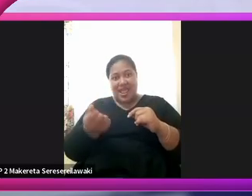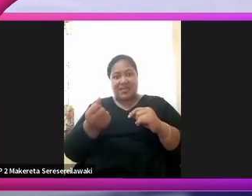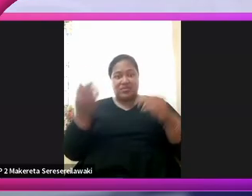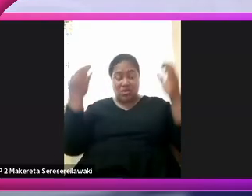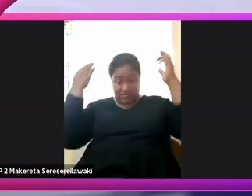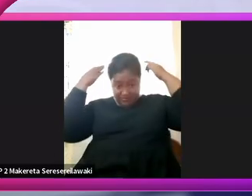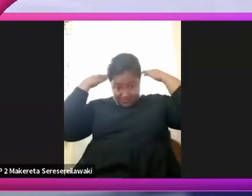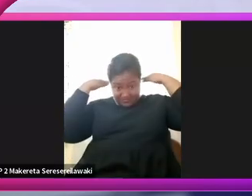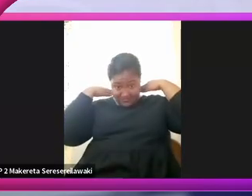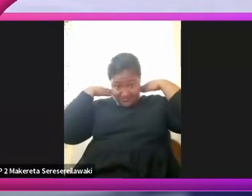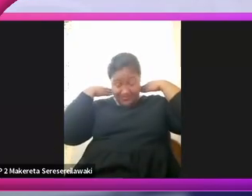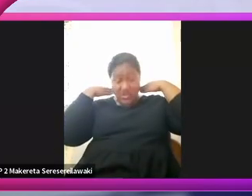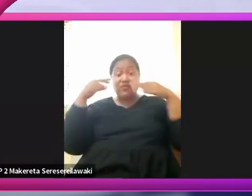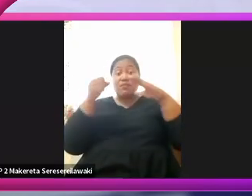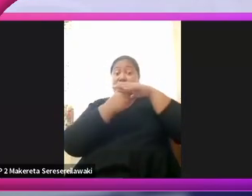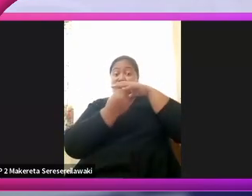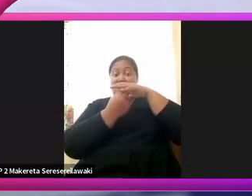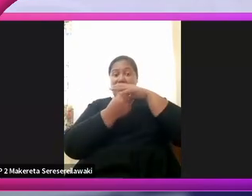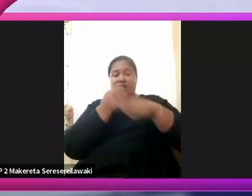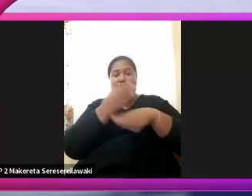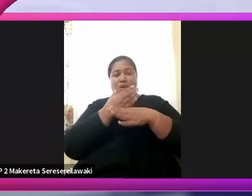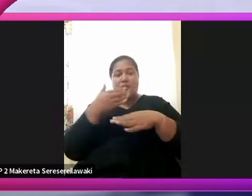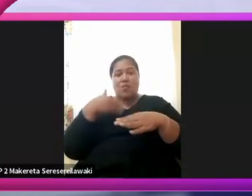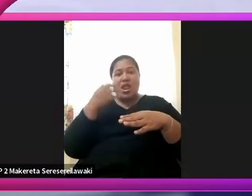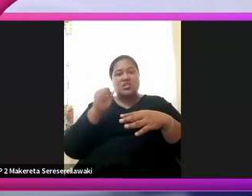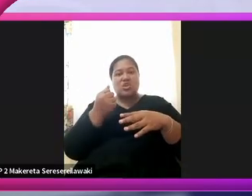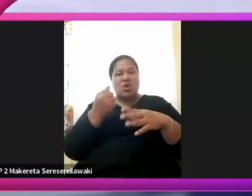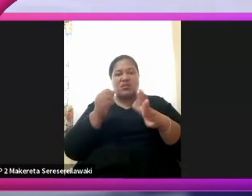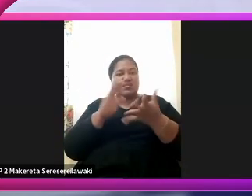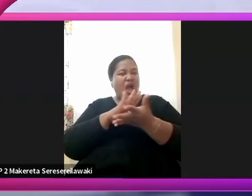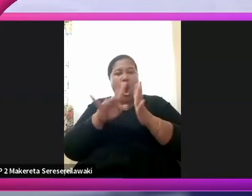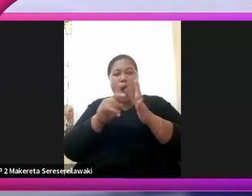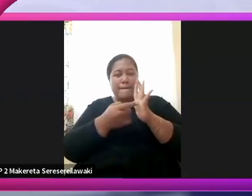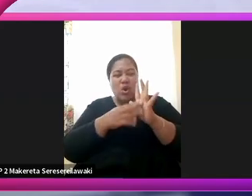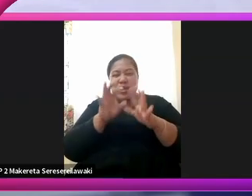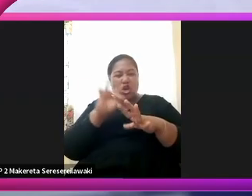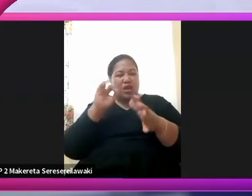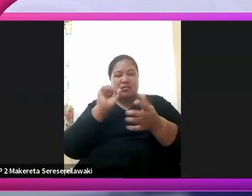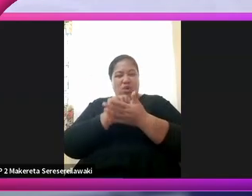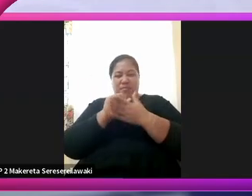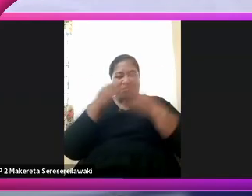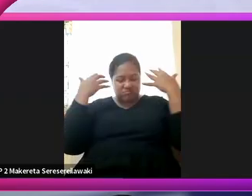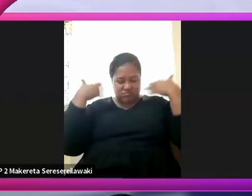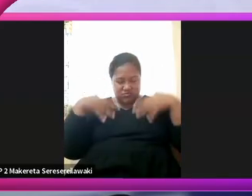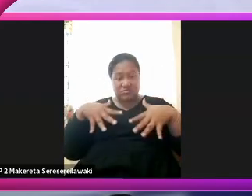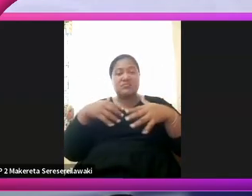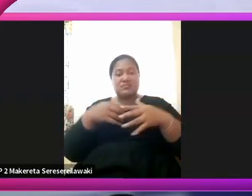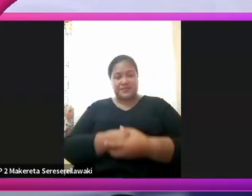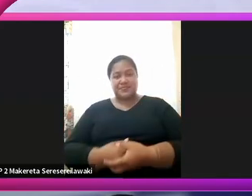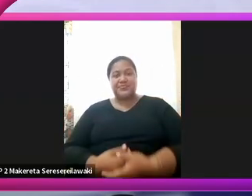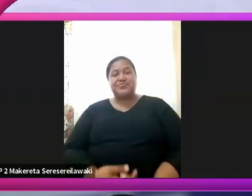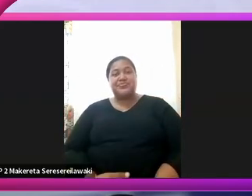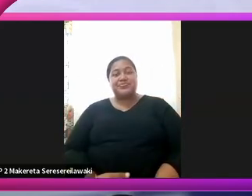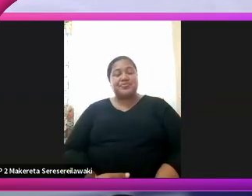the gland work well, so the hormone will be less or not regular or something like that. So yeah, next slide,